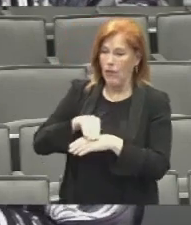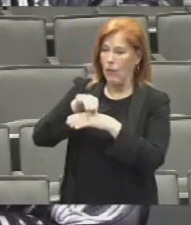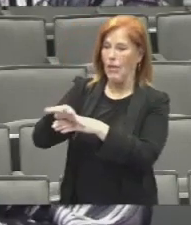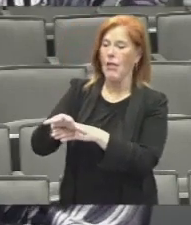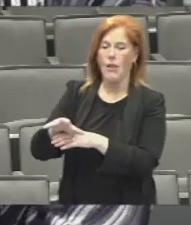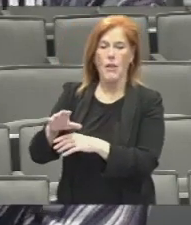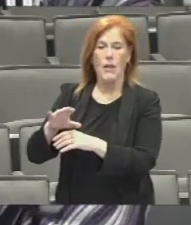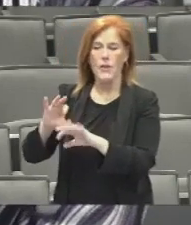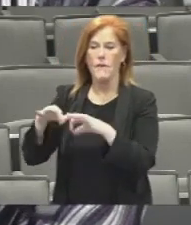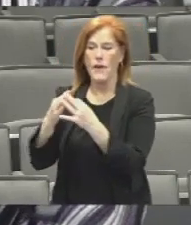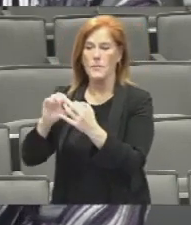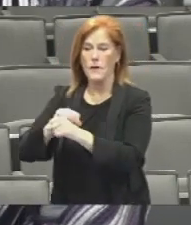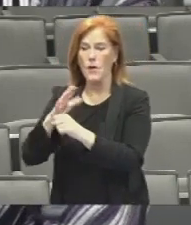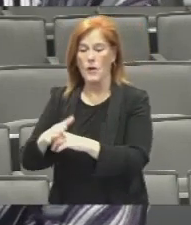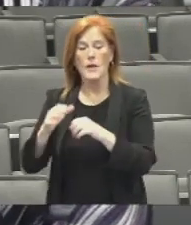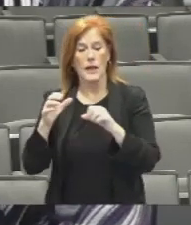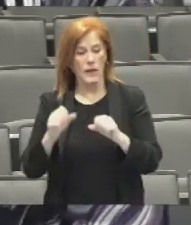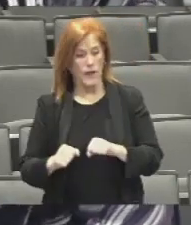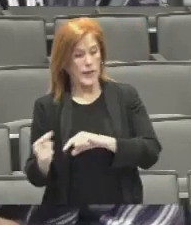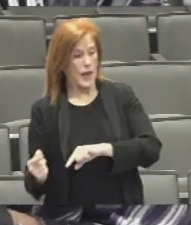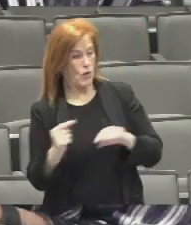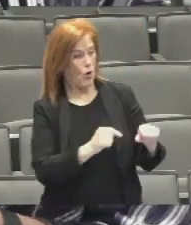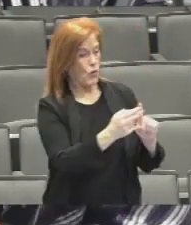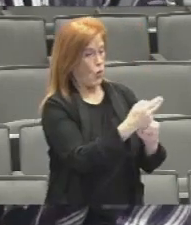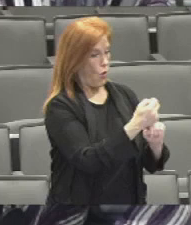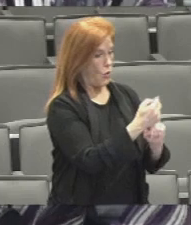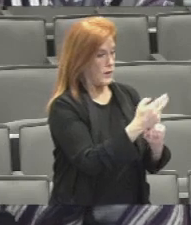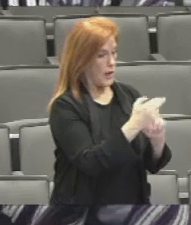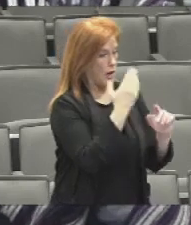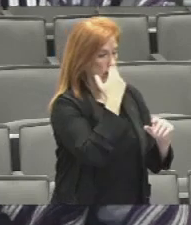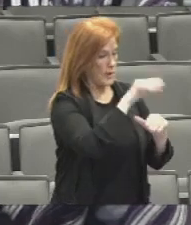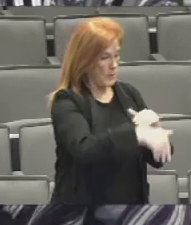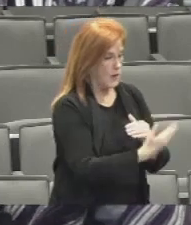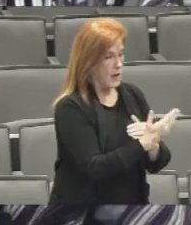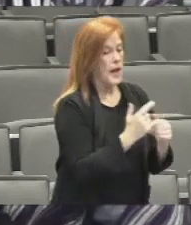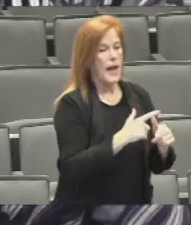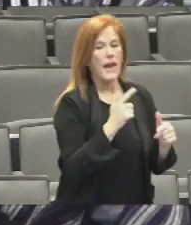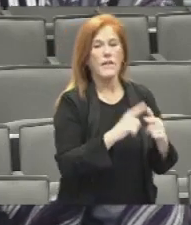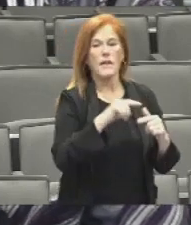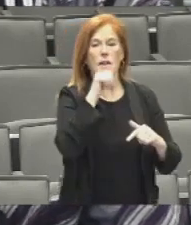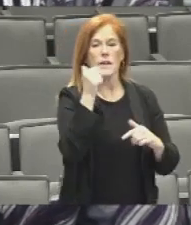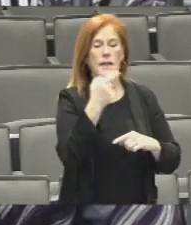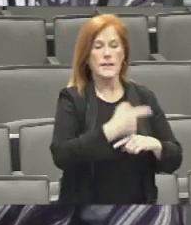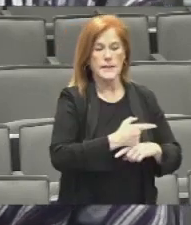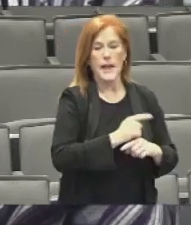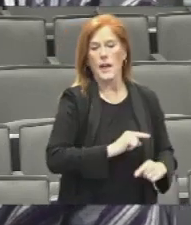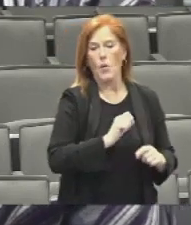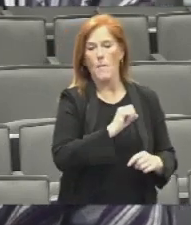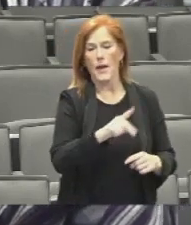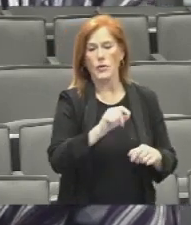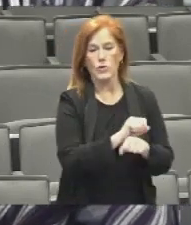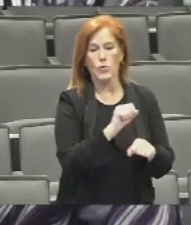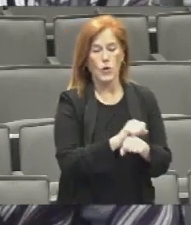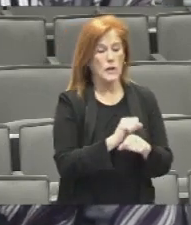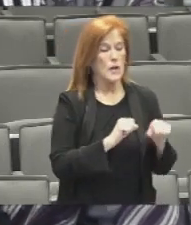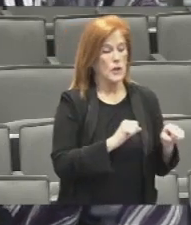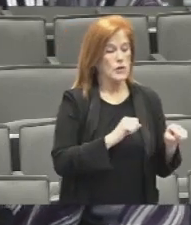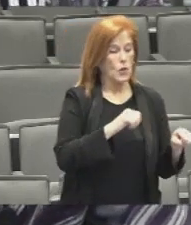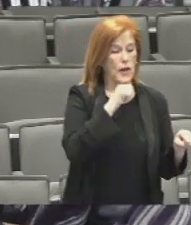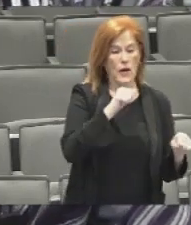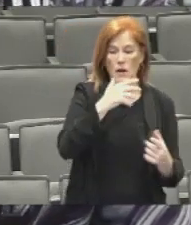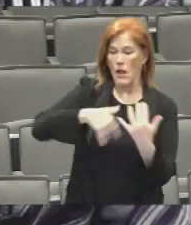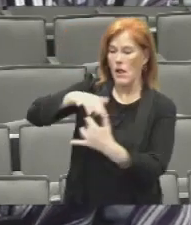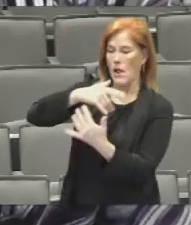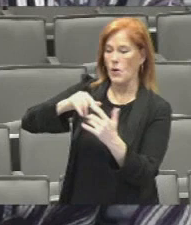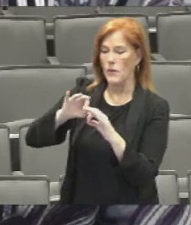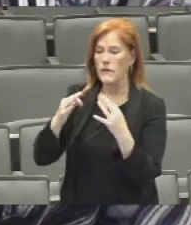they can go back to work the next day, so that they are not mixing with the household they are at.